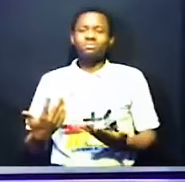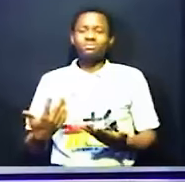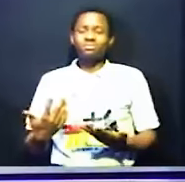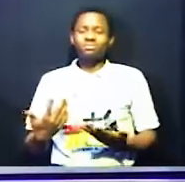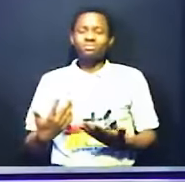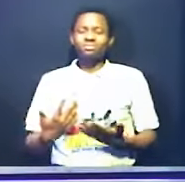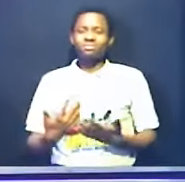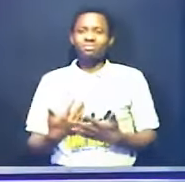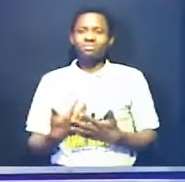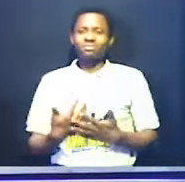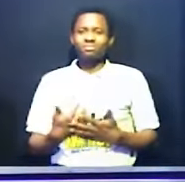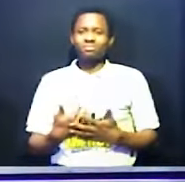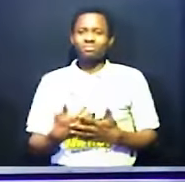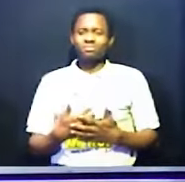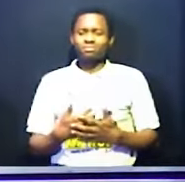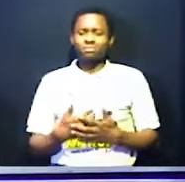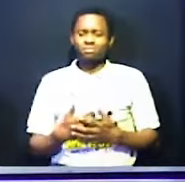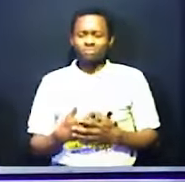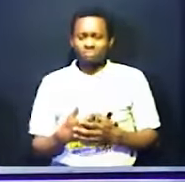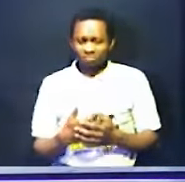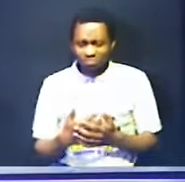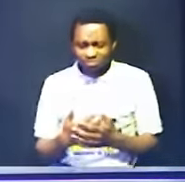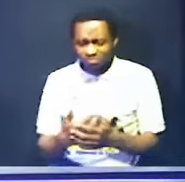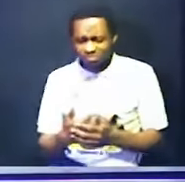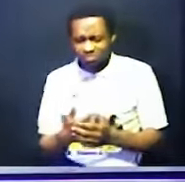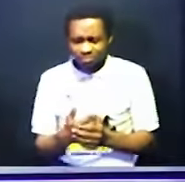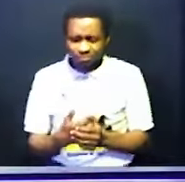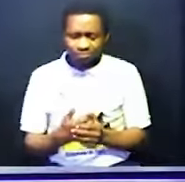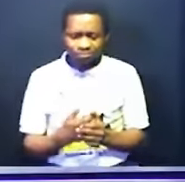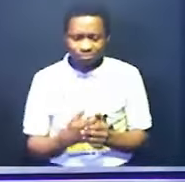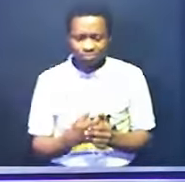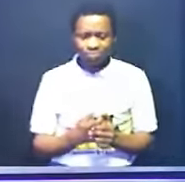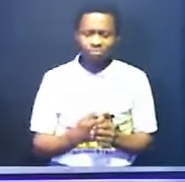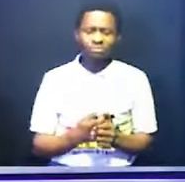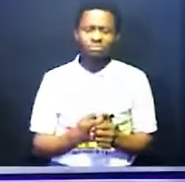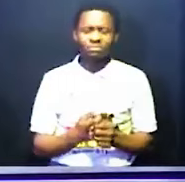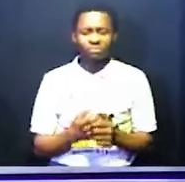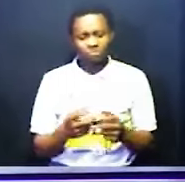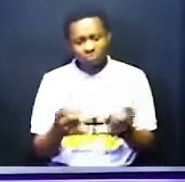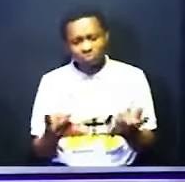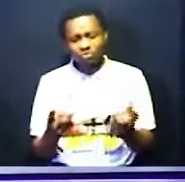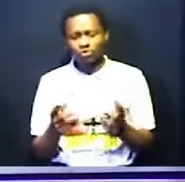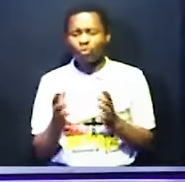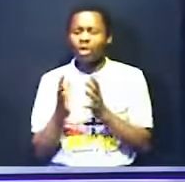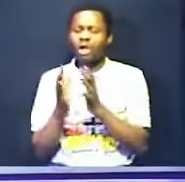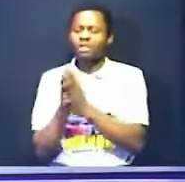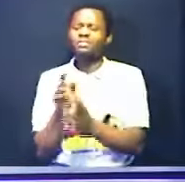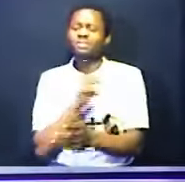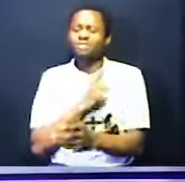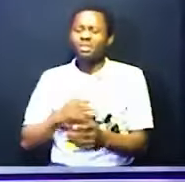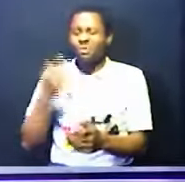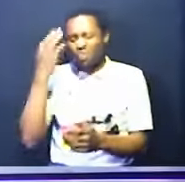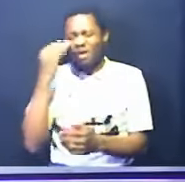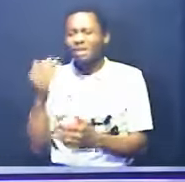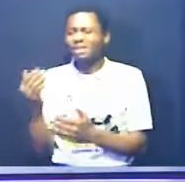waba unchain se bra. Na min suma wo ohine en chain se. E DNT and I'm free guess of me